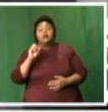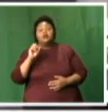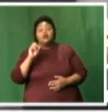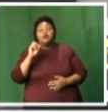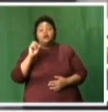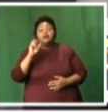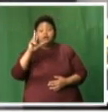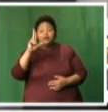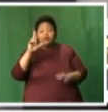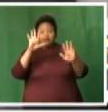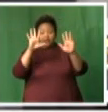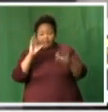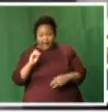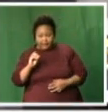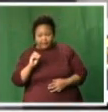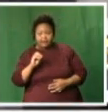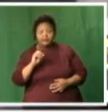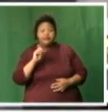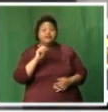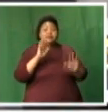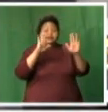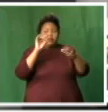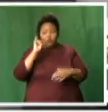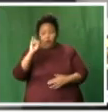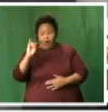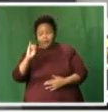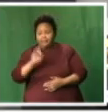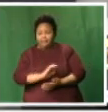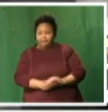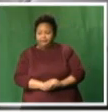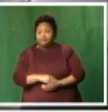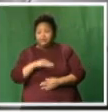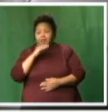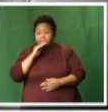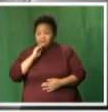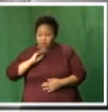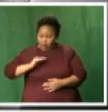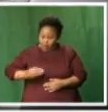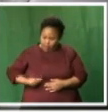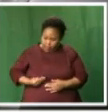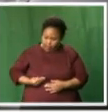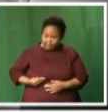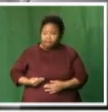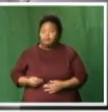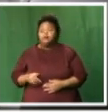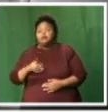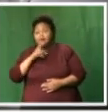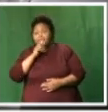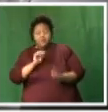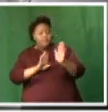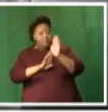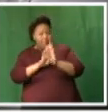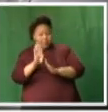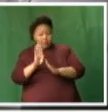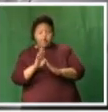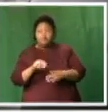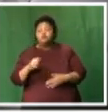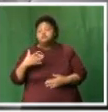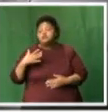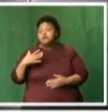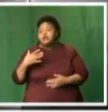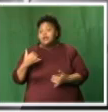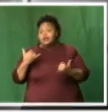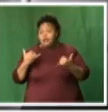see this improvement among both men and women and across all ages. This is significant